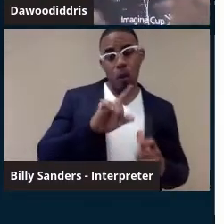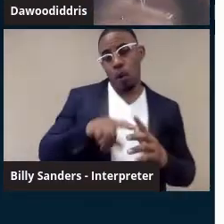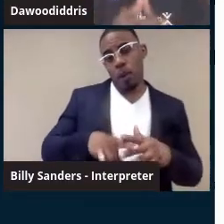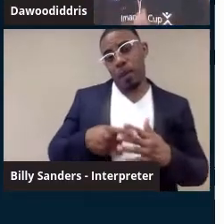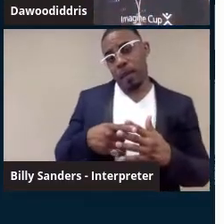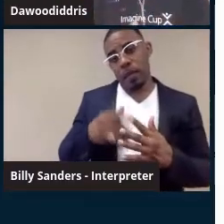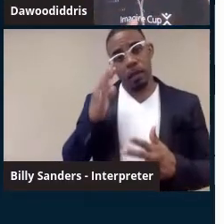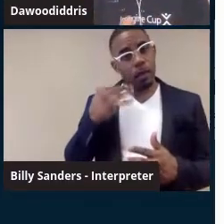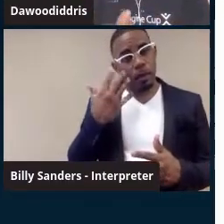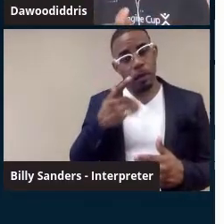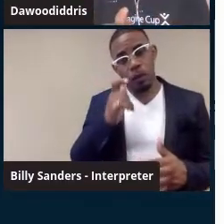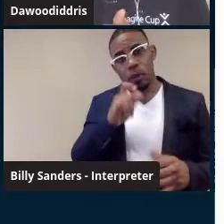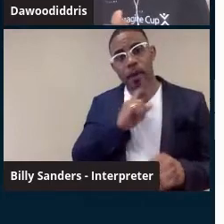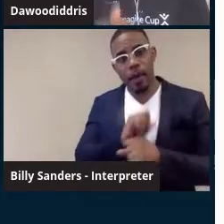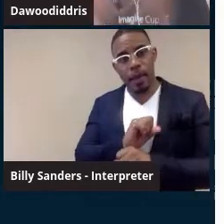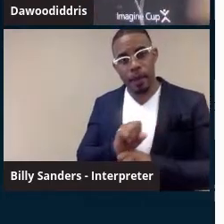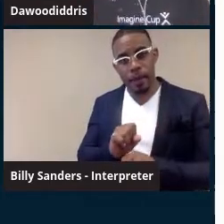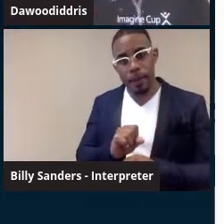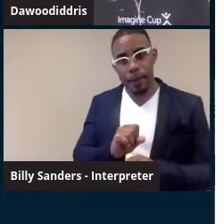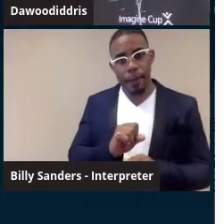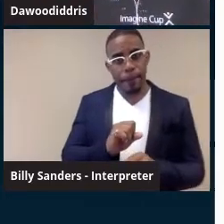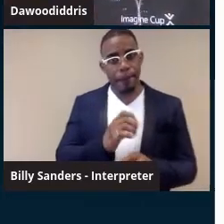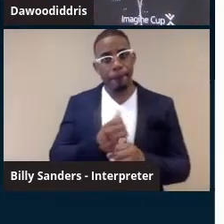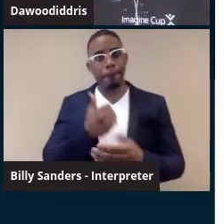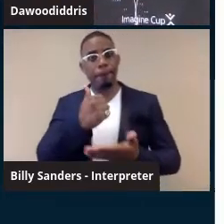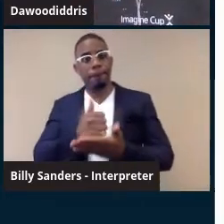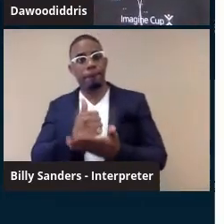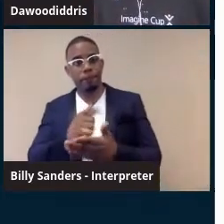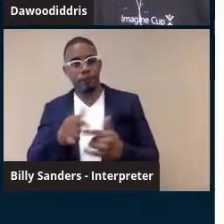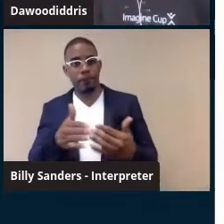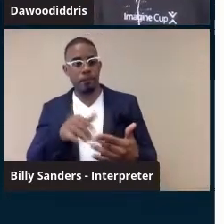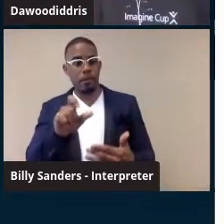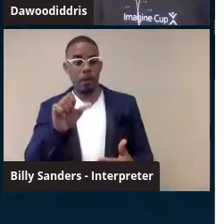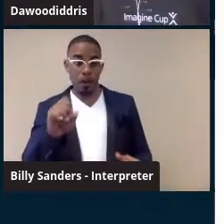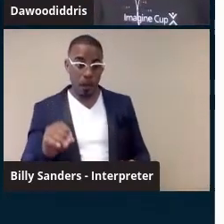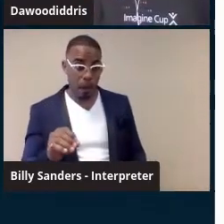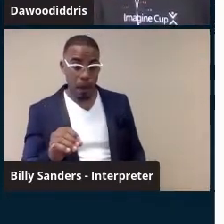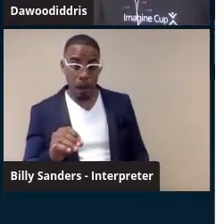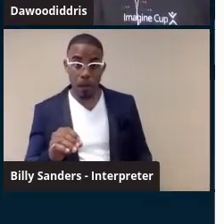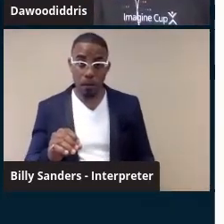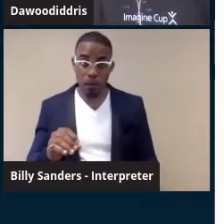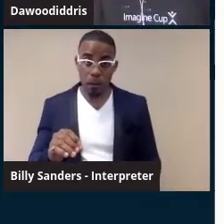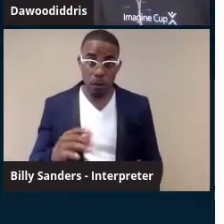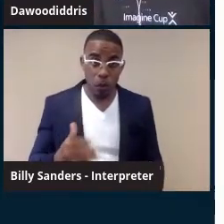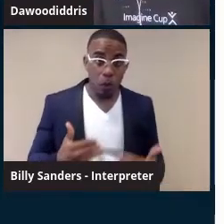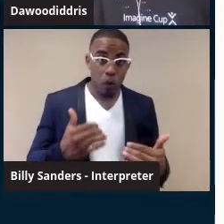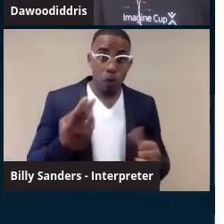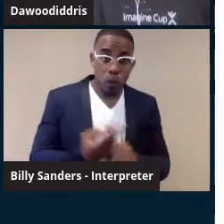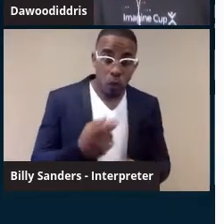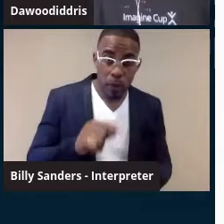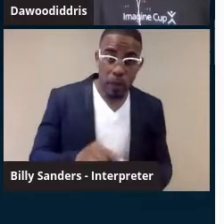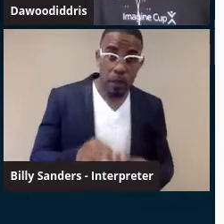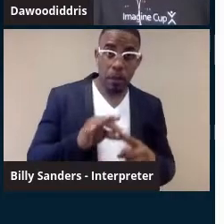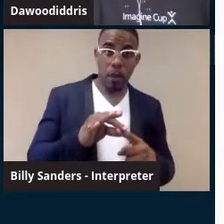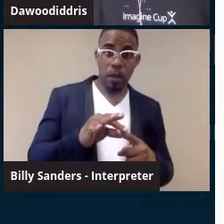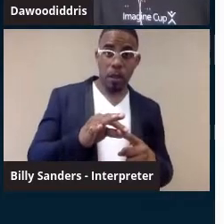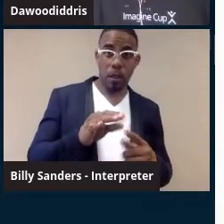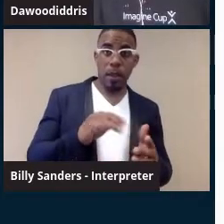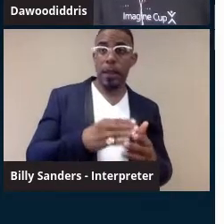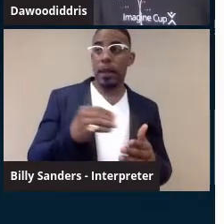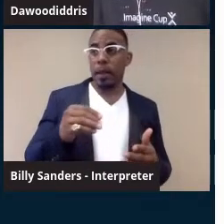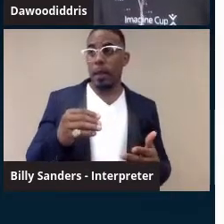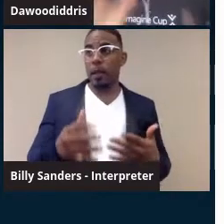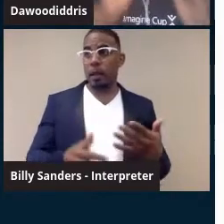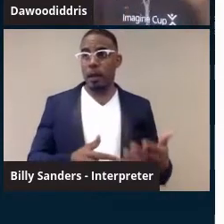your journey, you would actually get help whenever needed. So we're going to be using this particular framework,